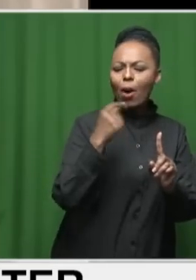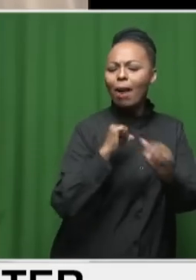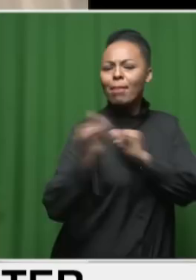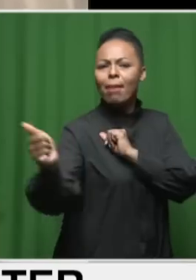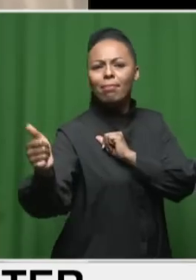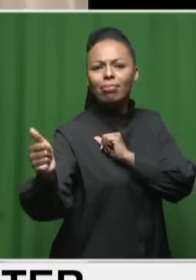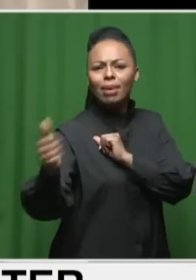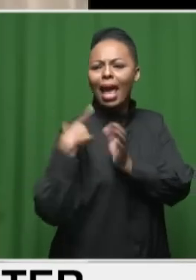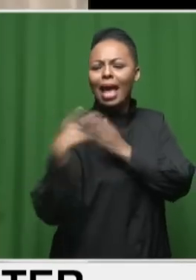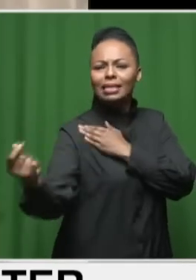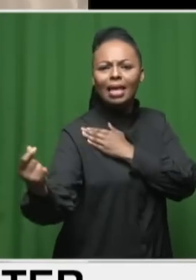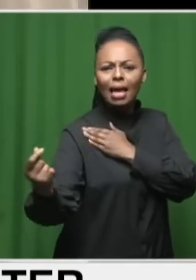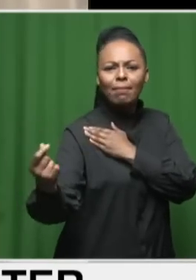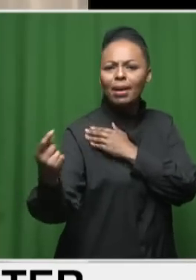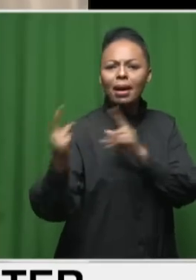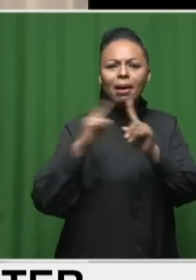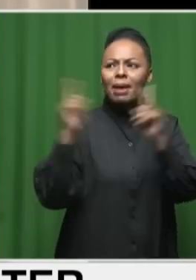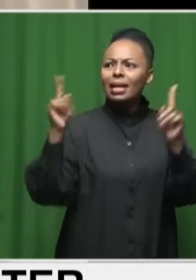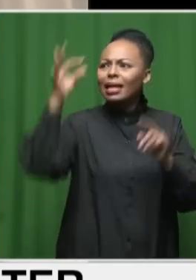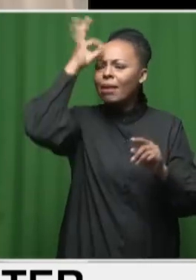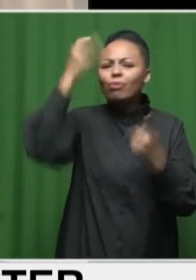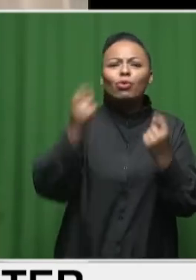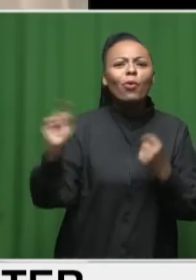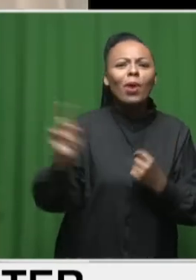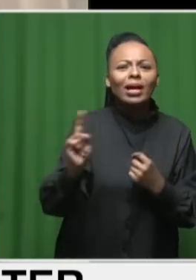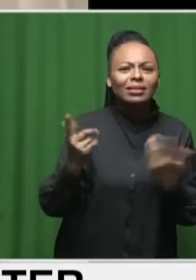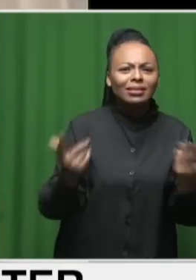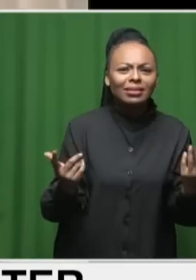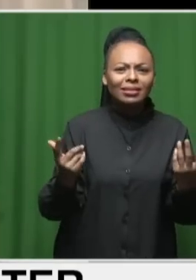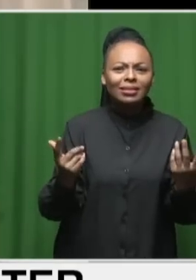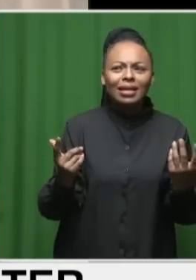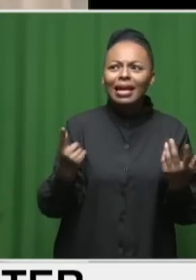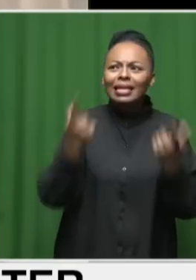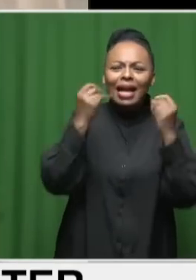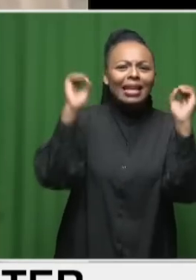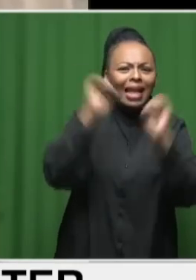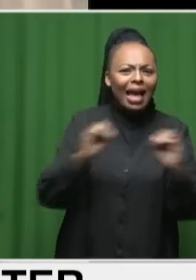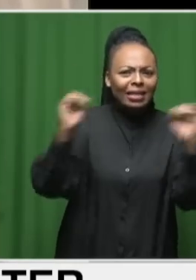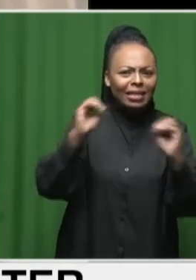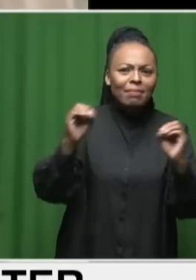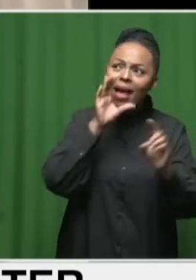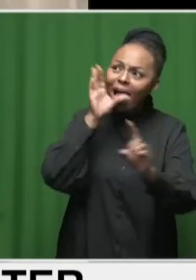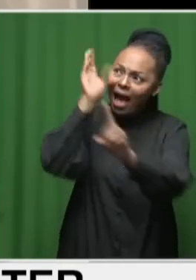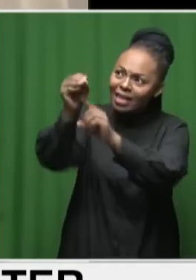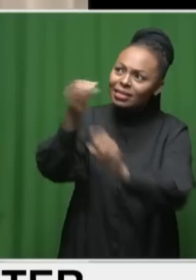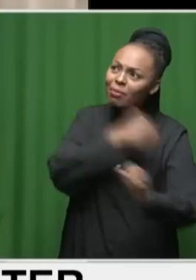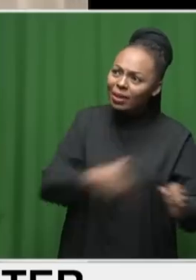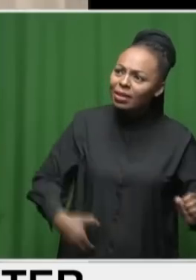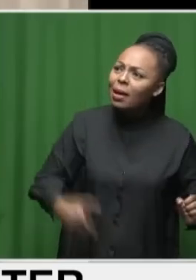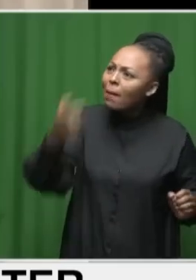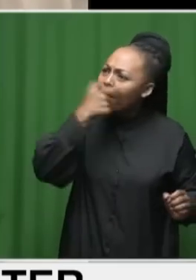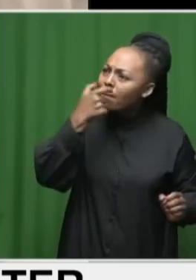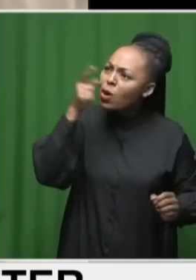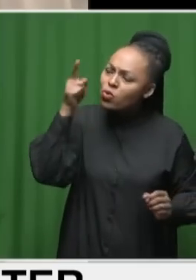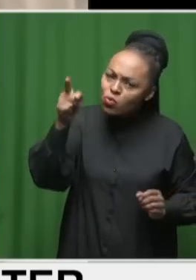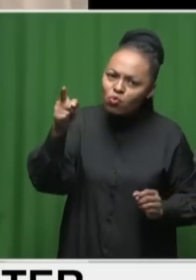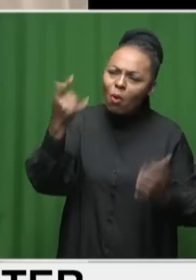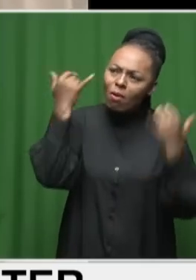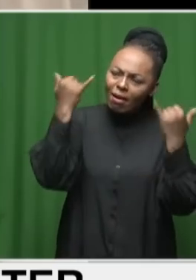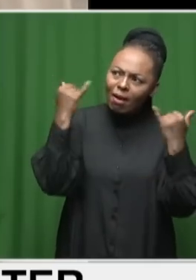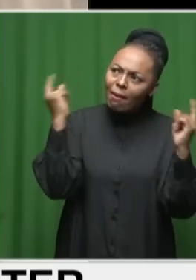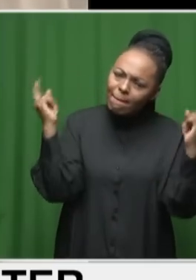done nothing because they are complicit. And that's why I'm calling the president out. I said, come and, you